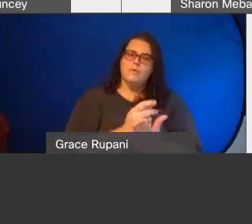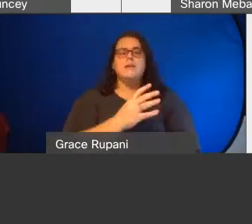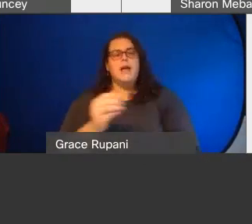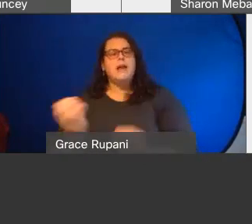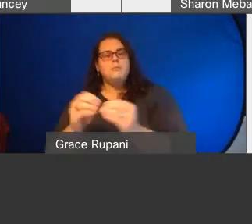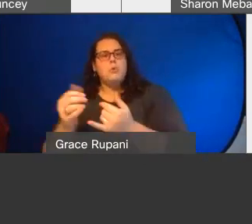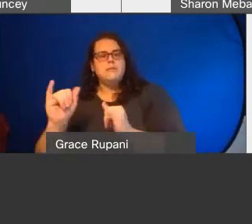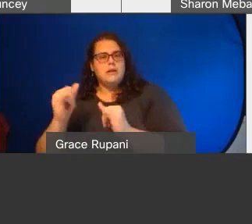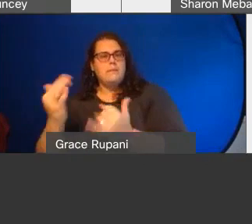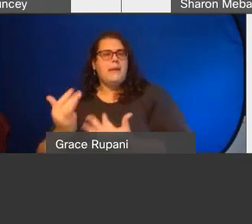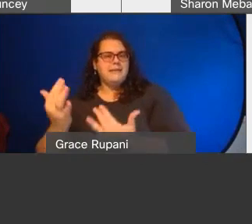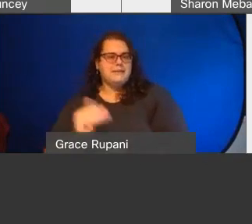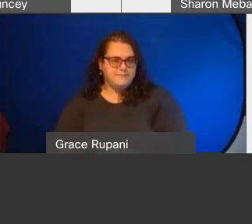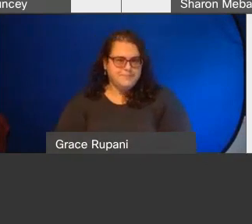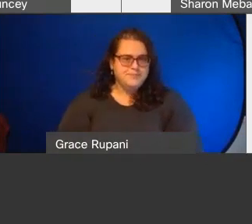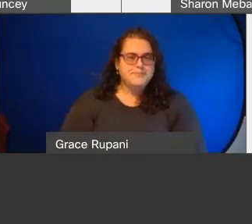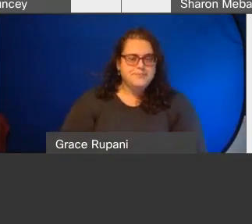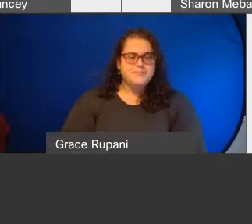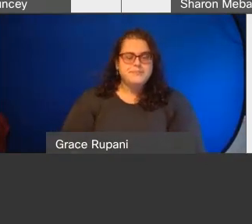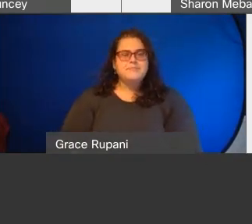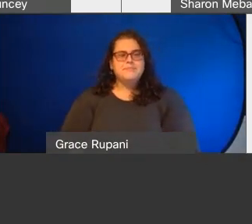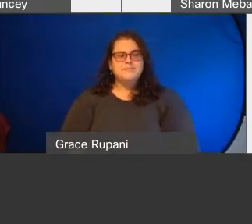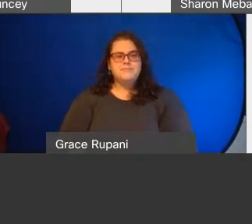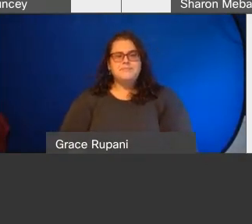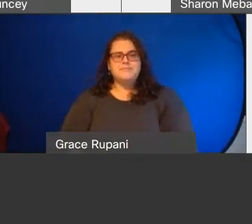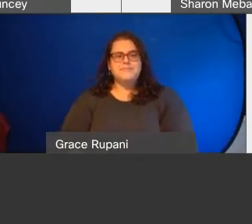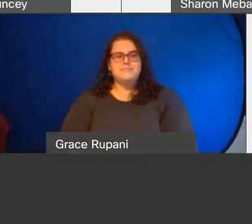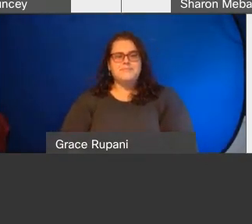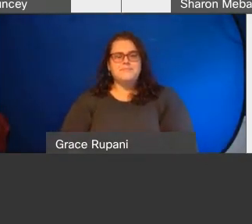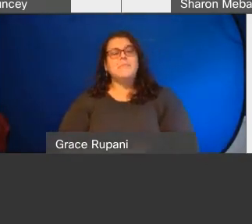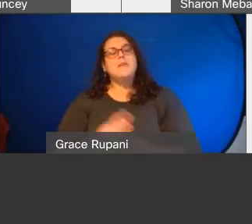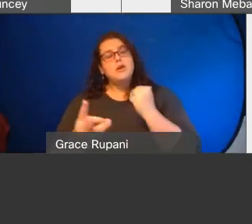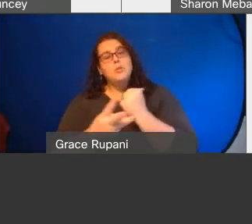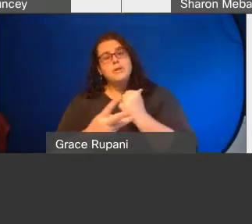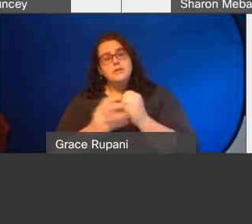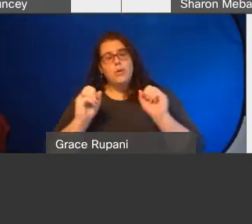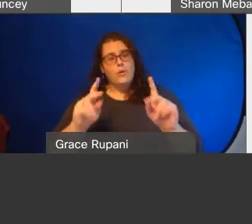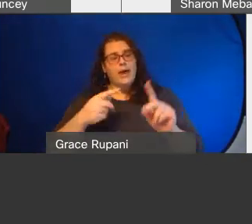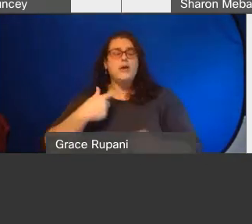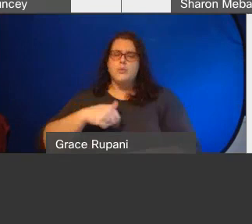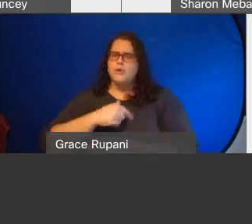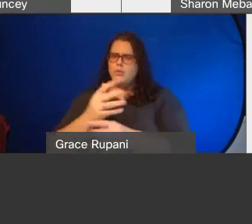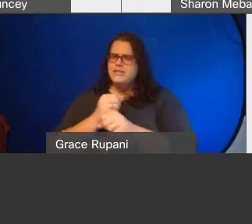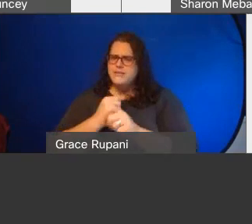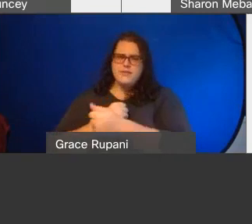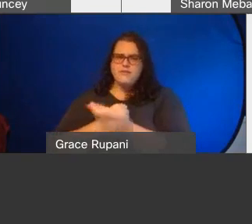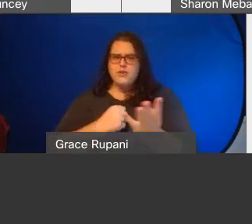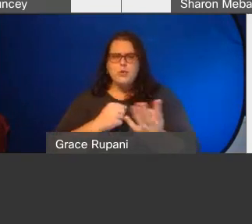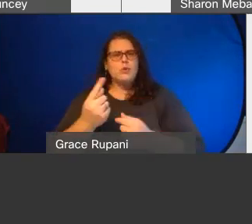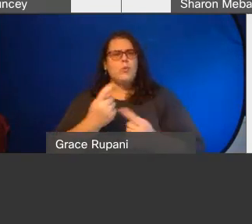All right, we received a couple of questions. I'm going to turn it over to Crystal Thomas to read the question.